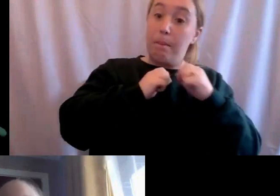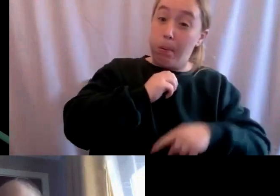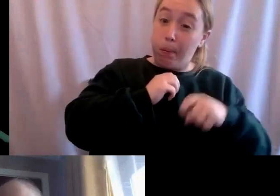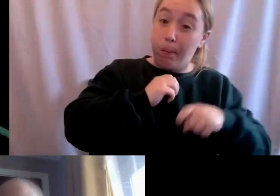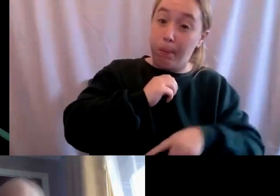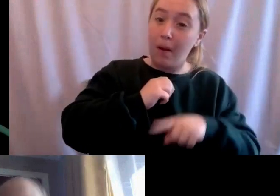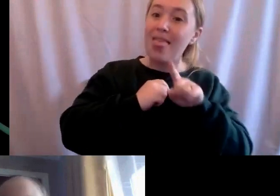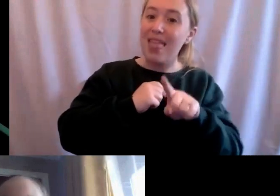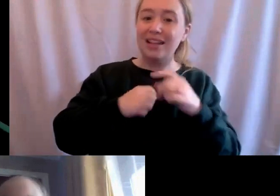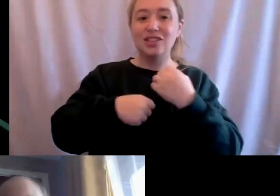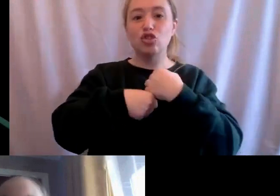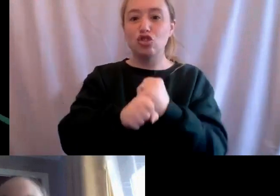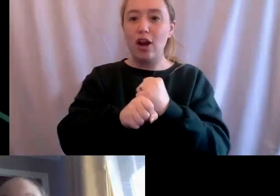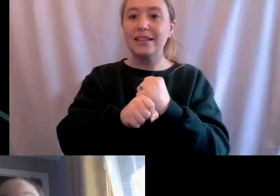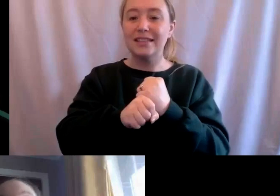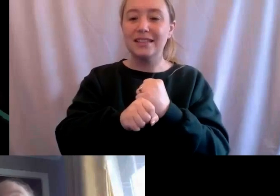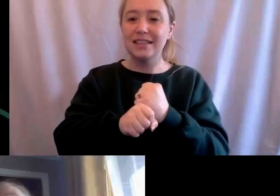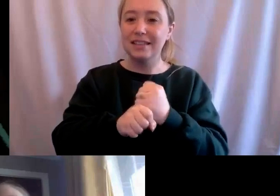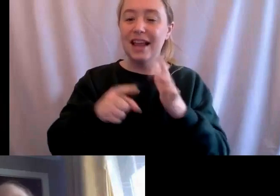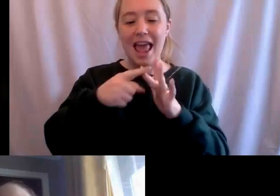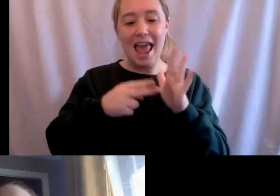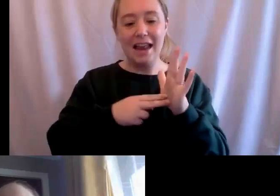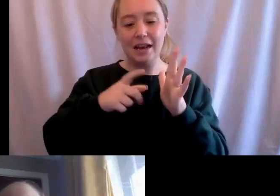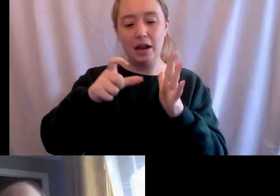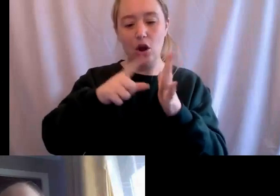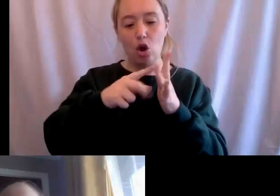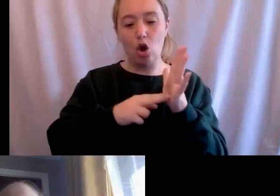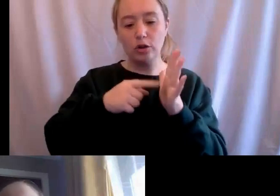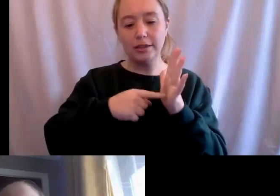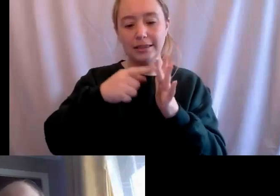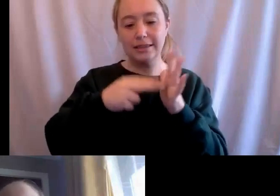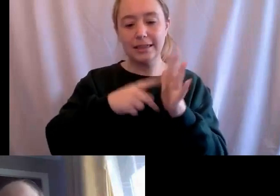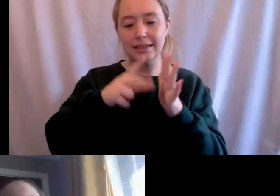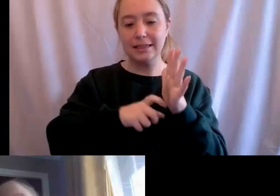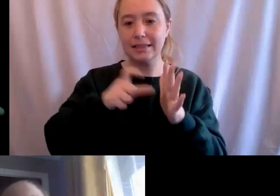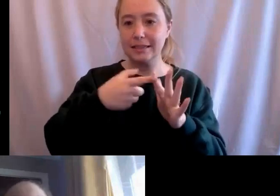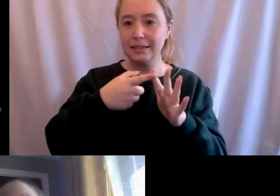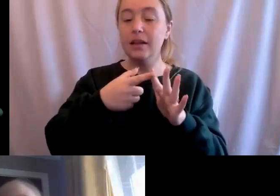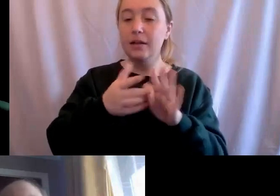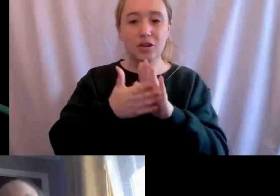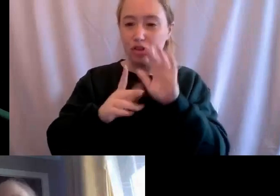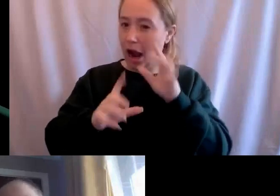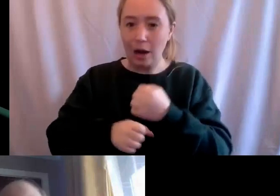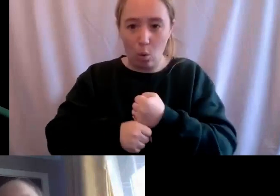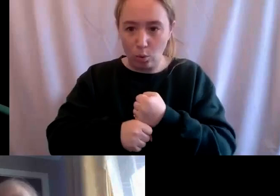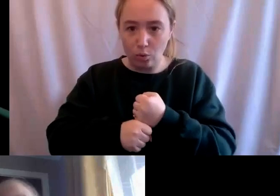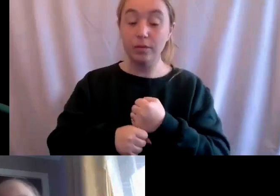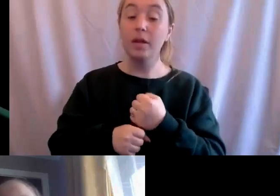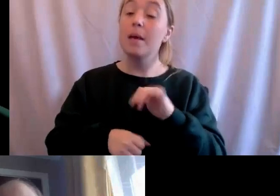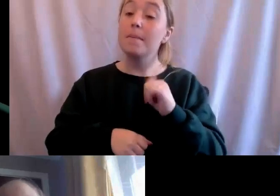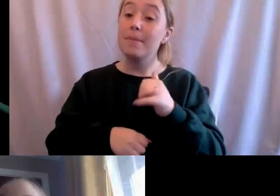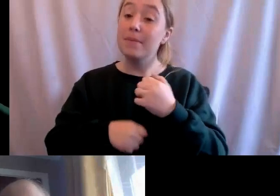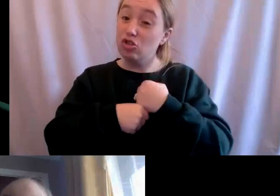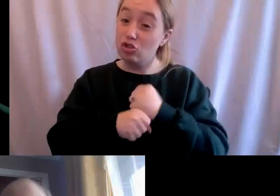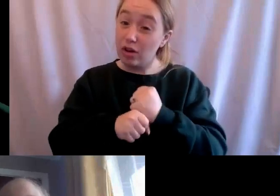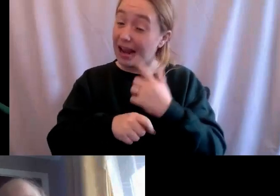stress urinary incontinence. You might have frequency and urgency. That means that you're in and out of the toilet an awful